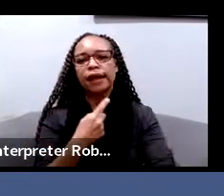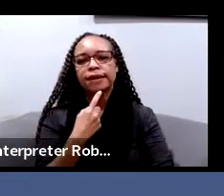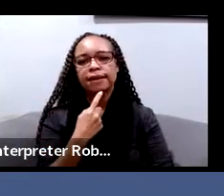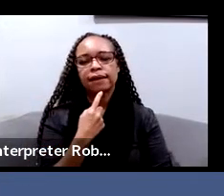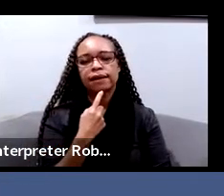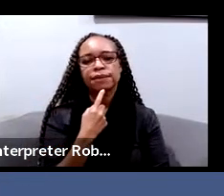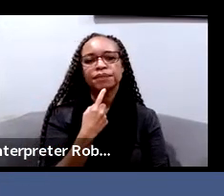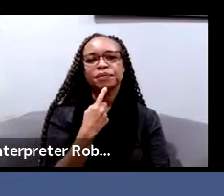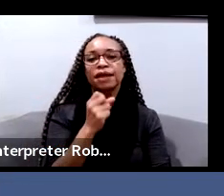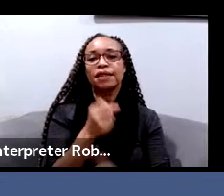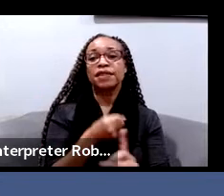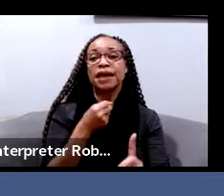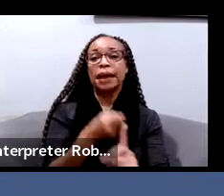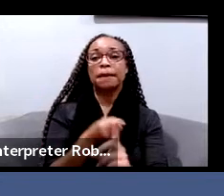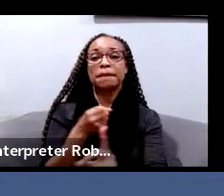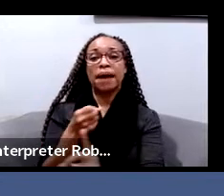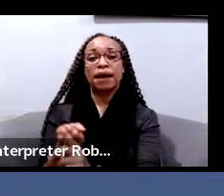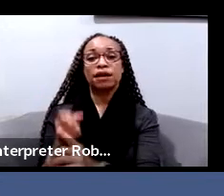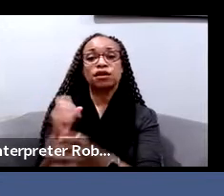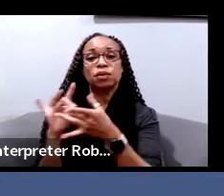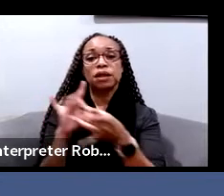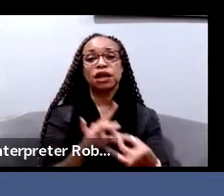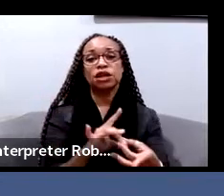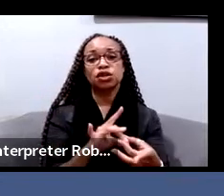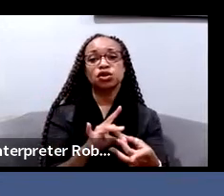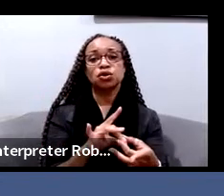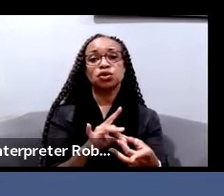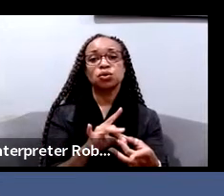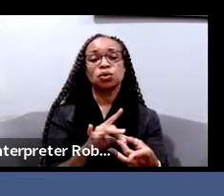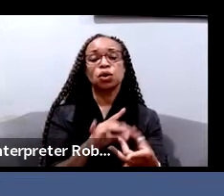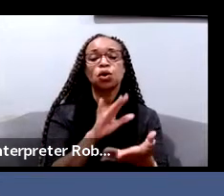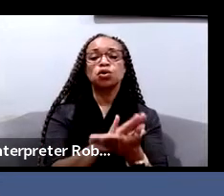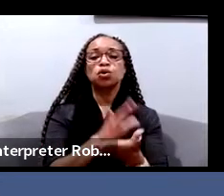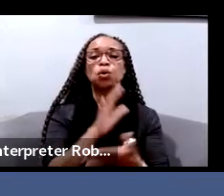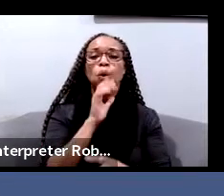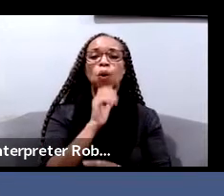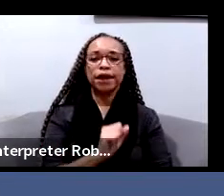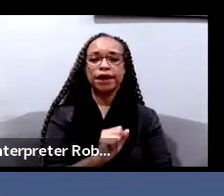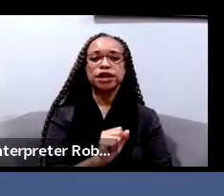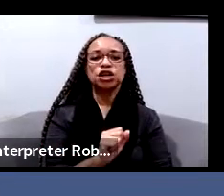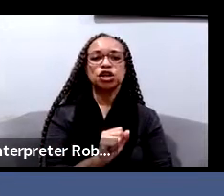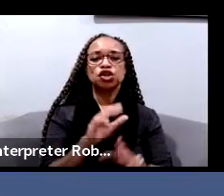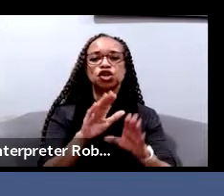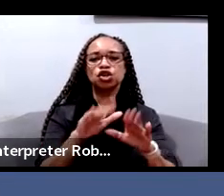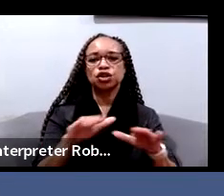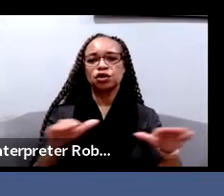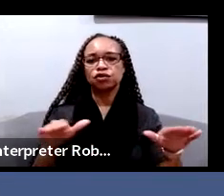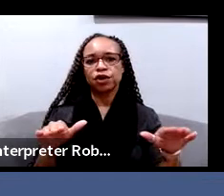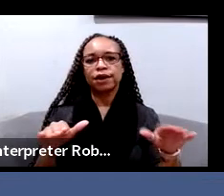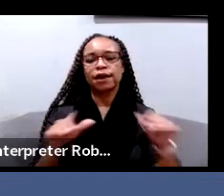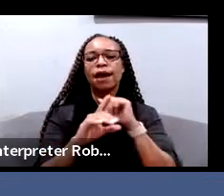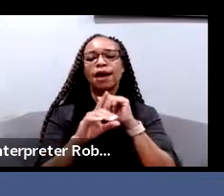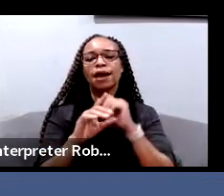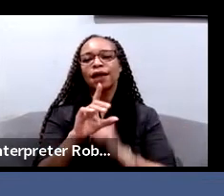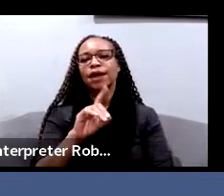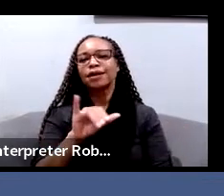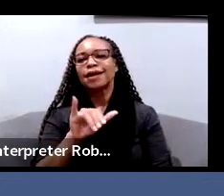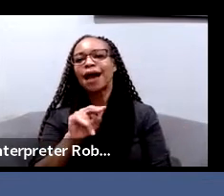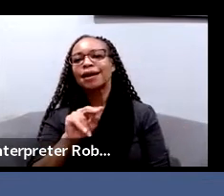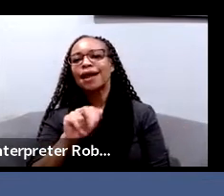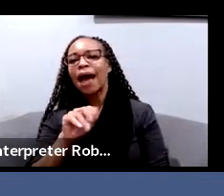the impacts with regards to school-age children and the dynamics of mental health and things of that